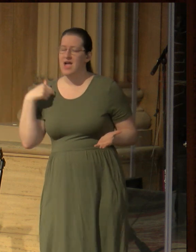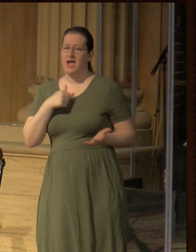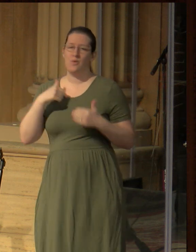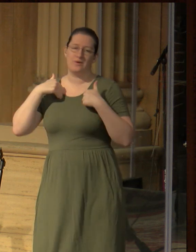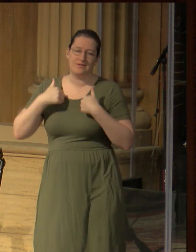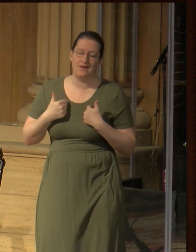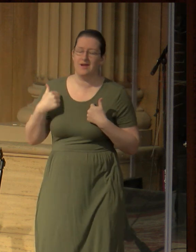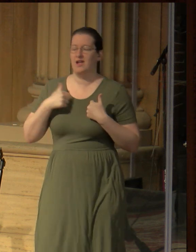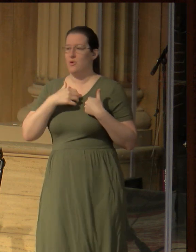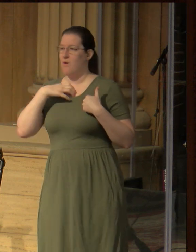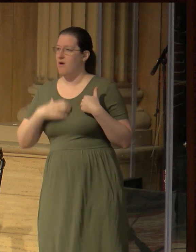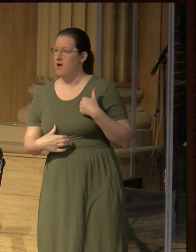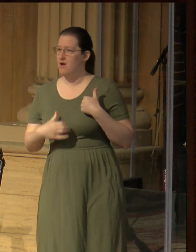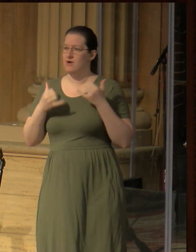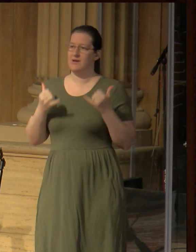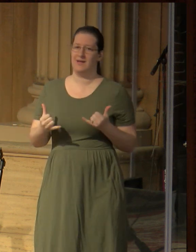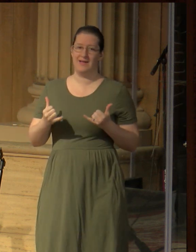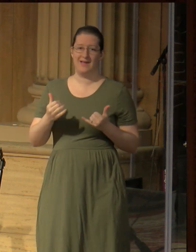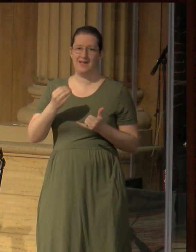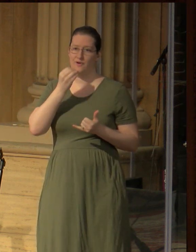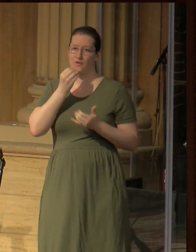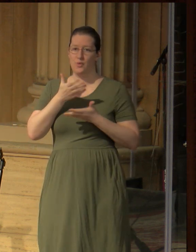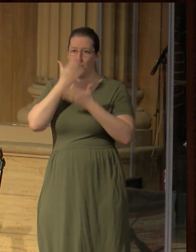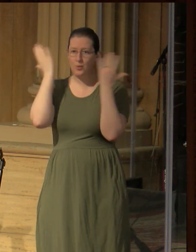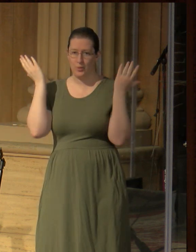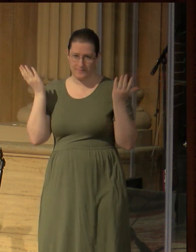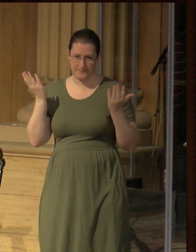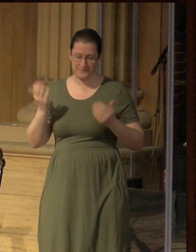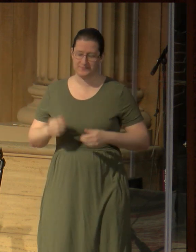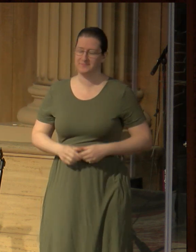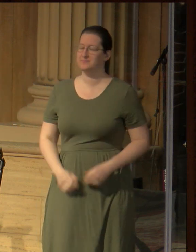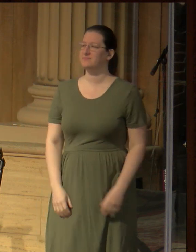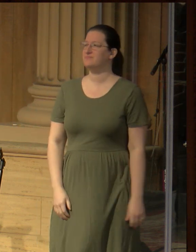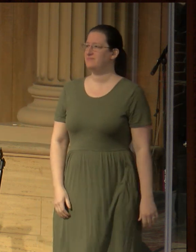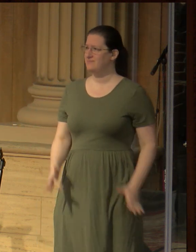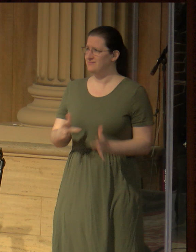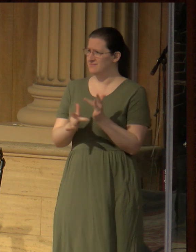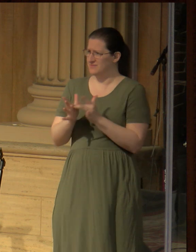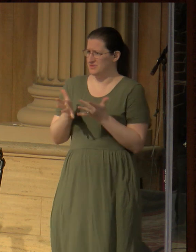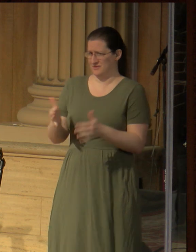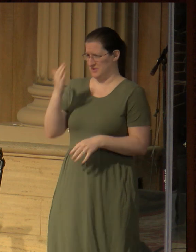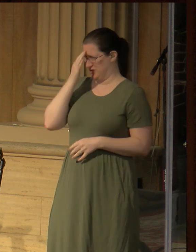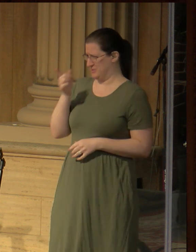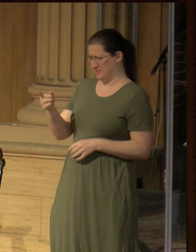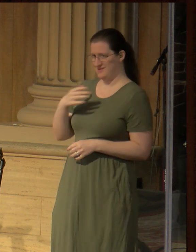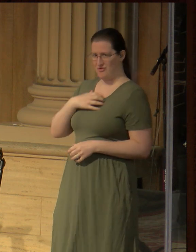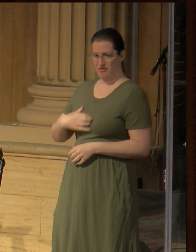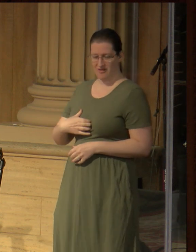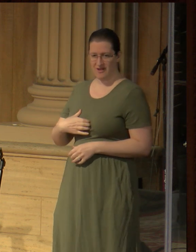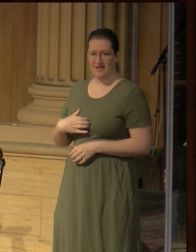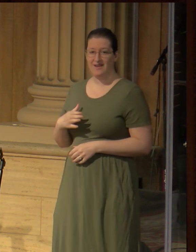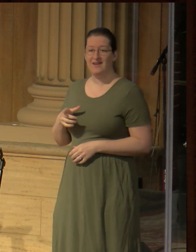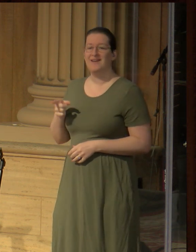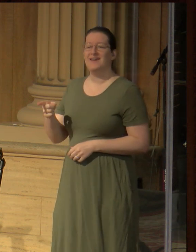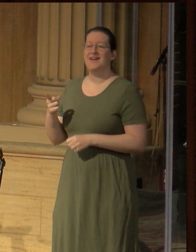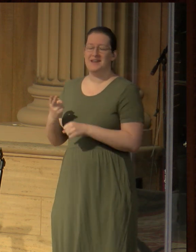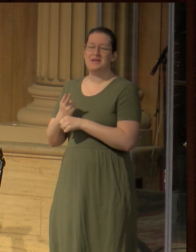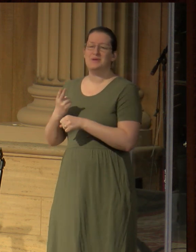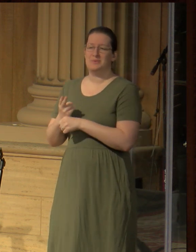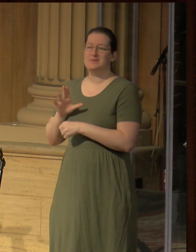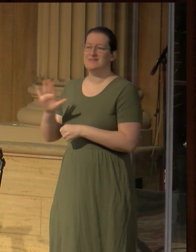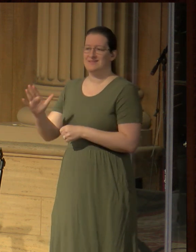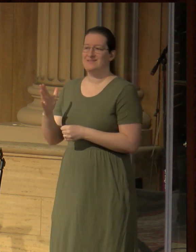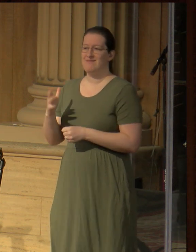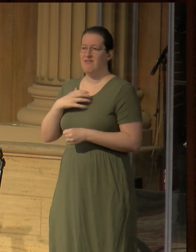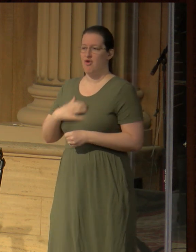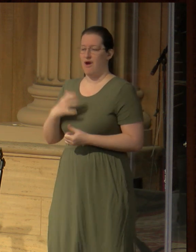we're hungry, but we have no food. Jesus knows they're hungry, and he uses their hunger as an opportunity to teach